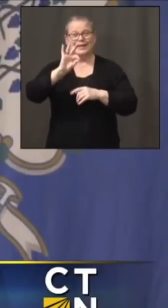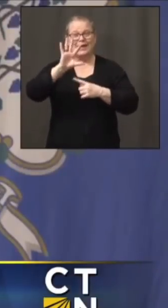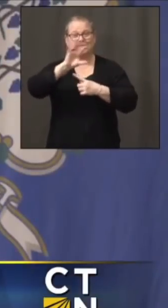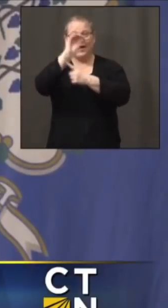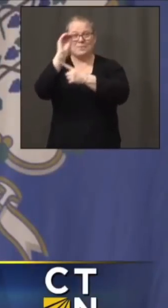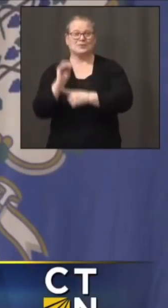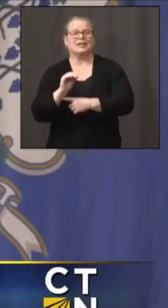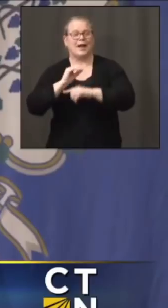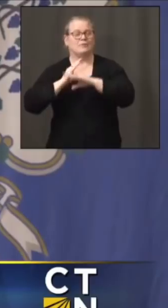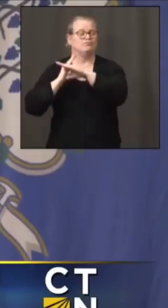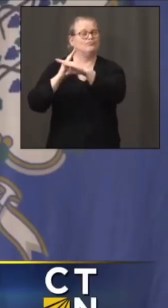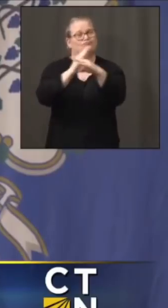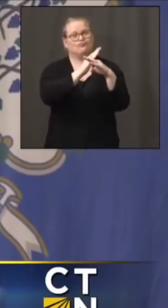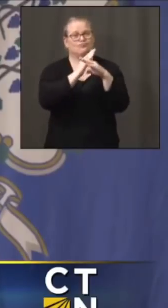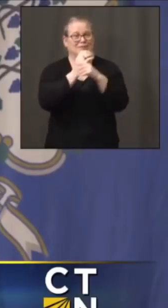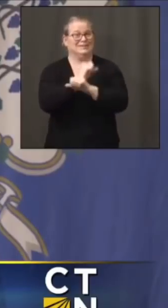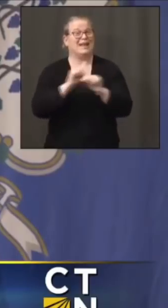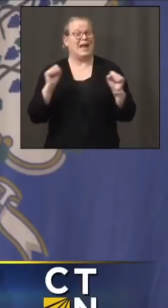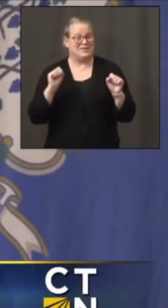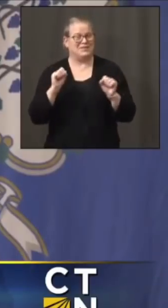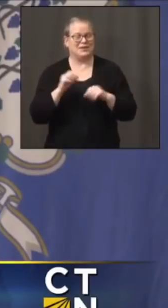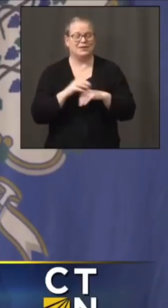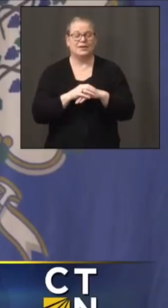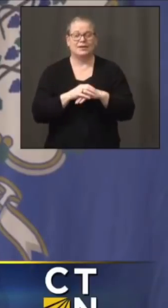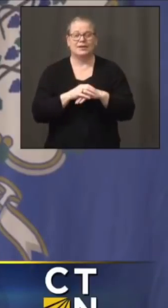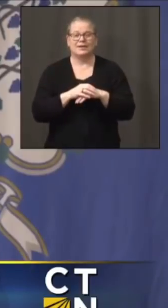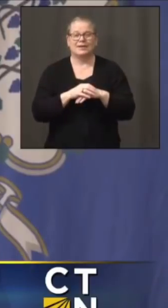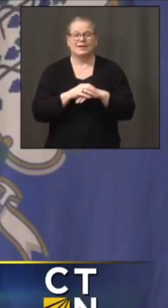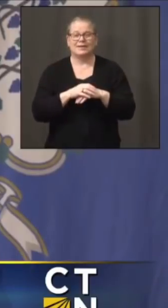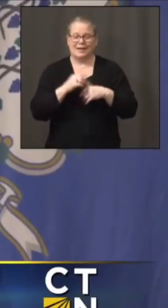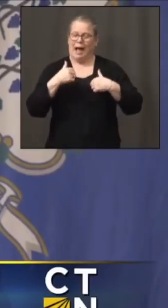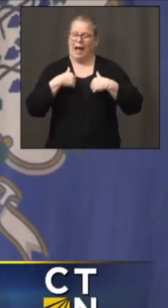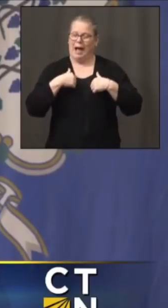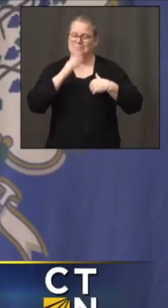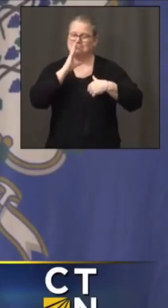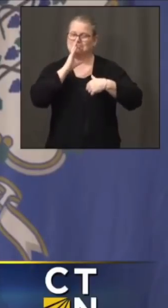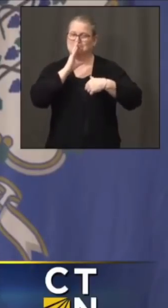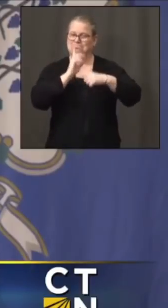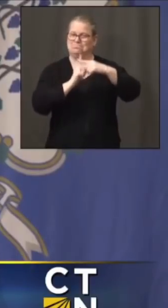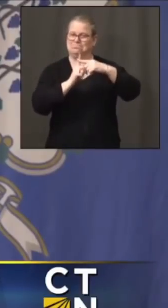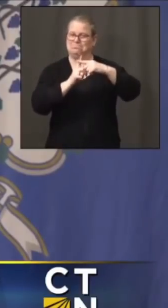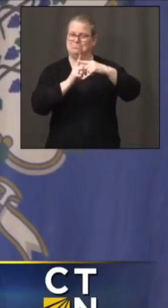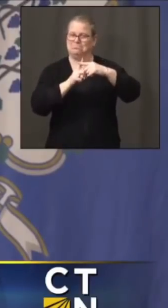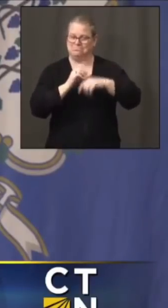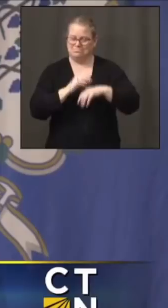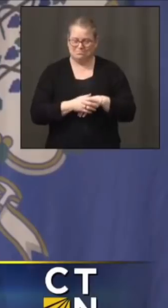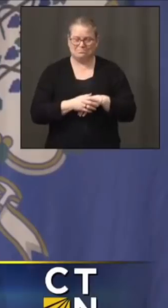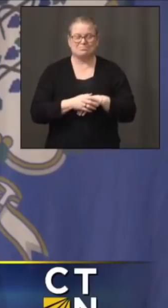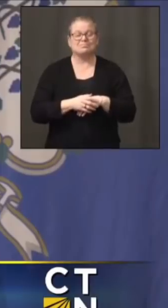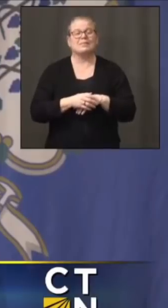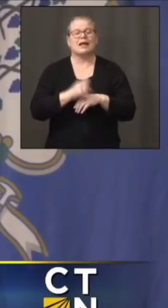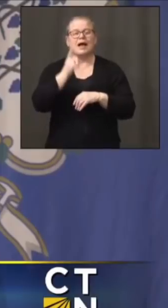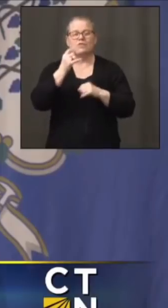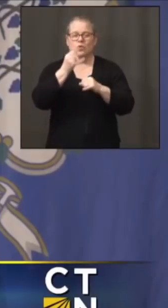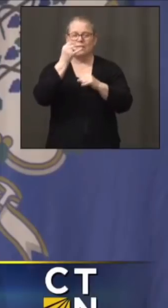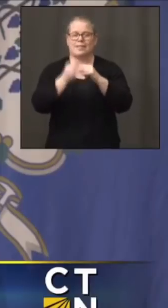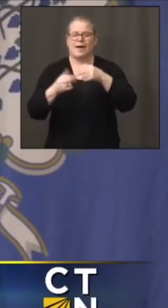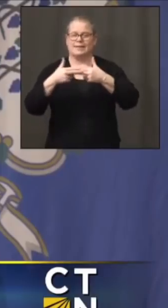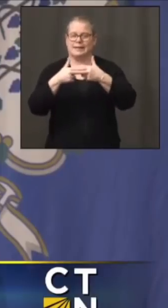the COVID vaccine. That's a note of optimism. I'd like to show you one last slide that's a